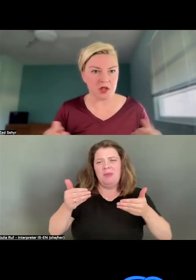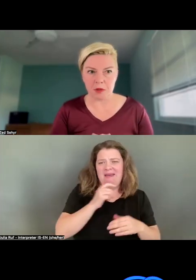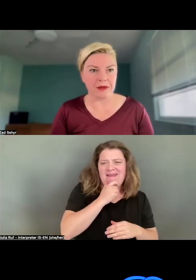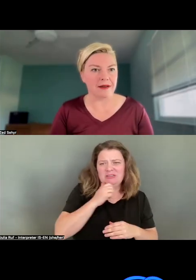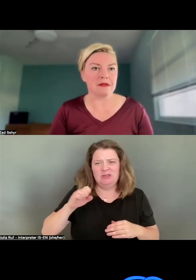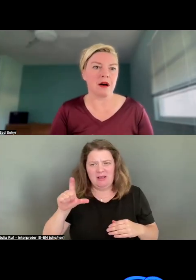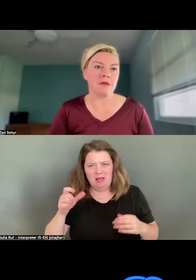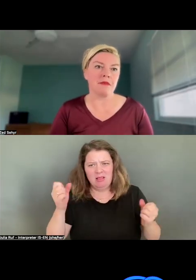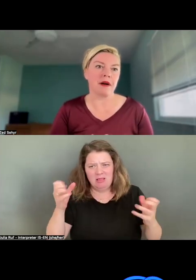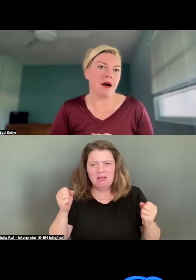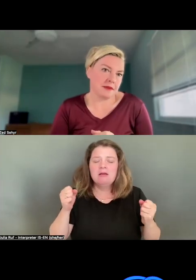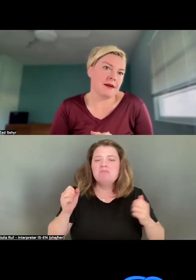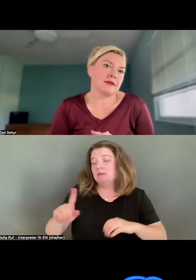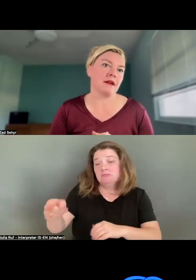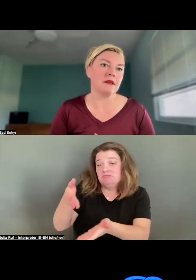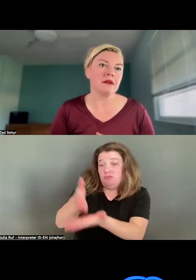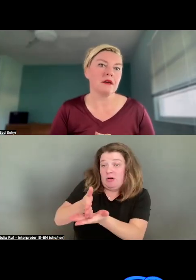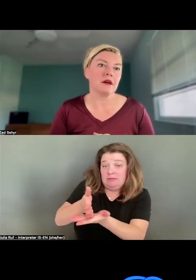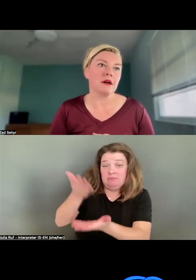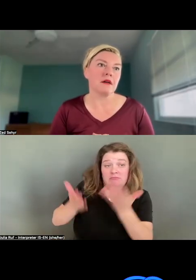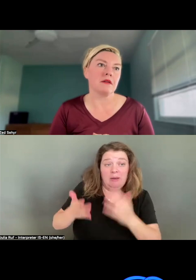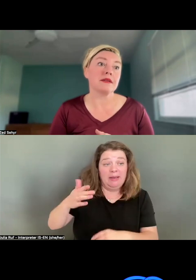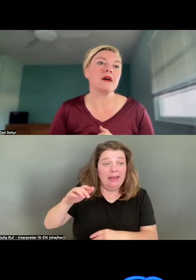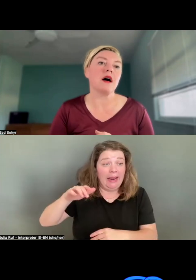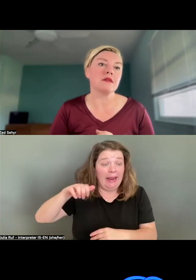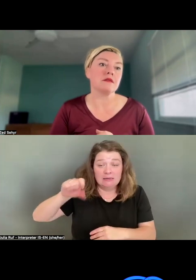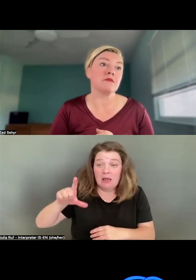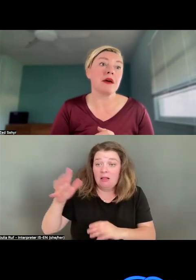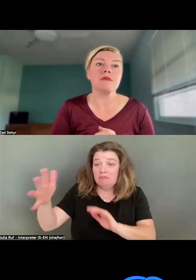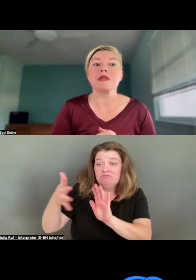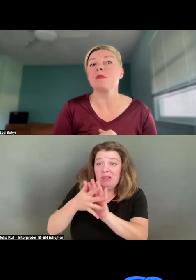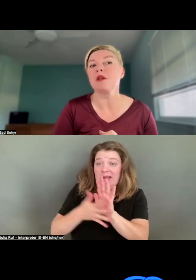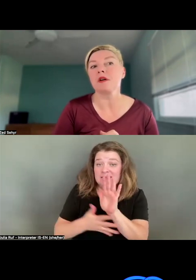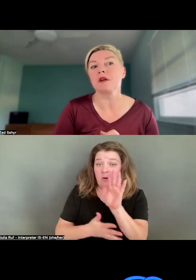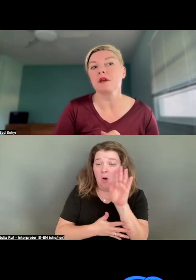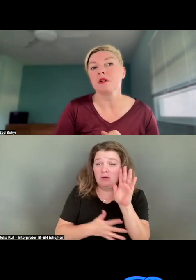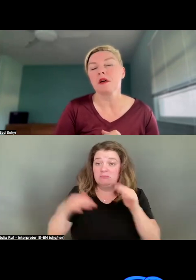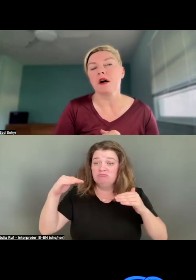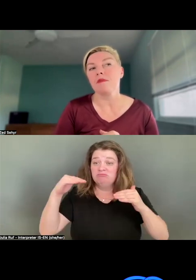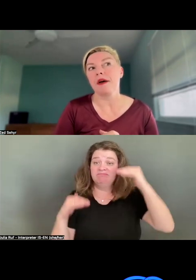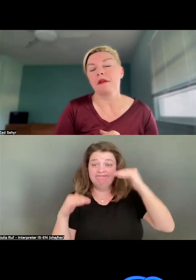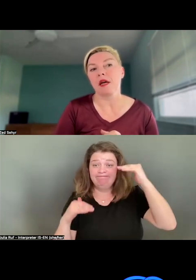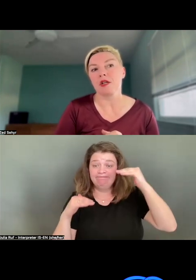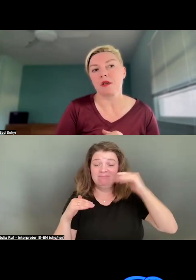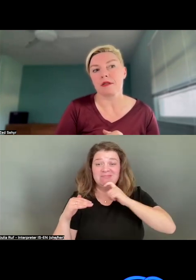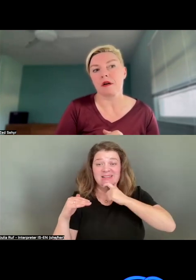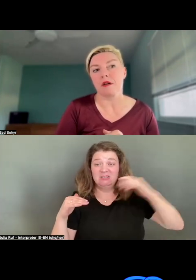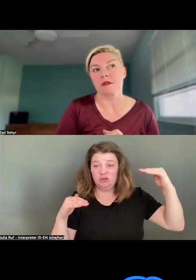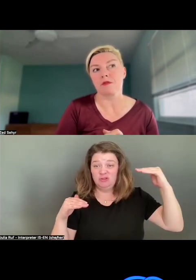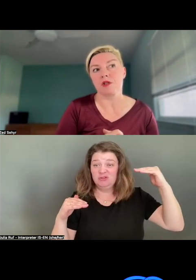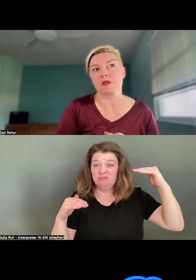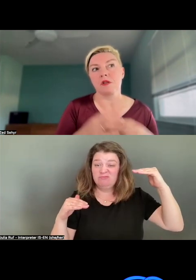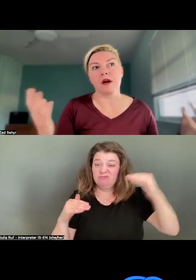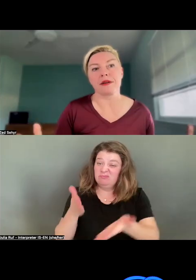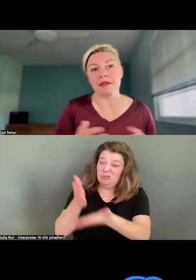it's true that perhaps ASL lexicons may be smaller than English